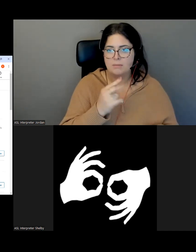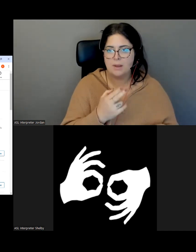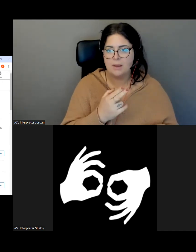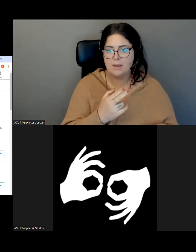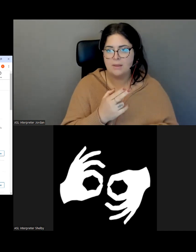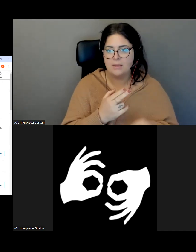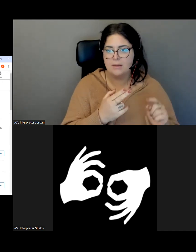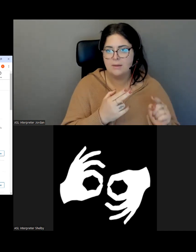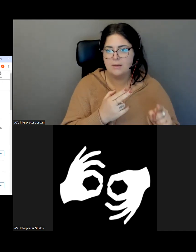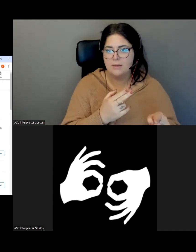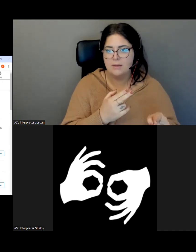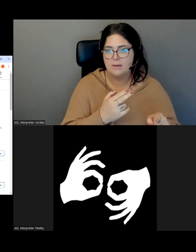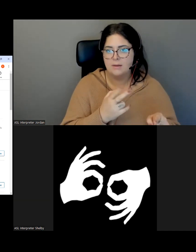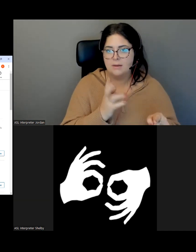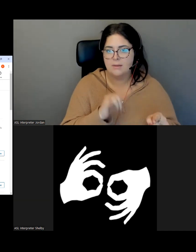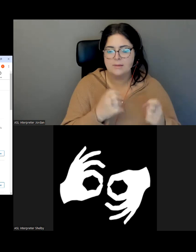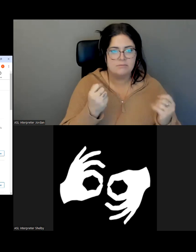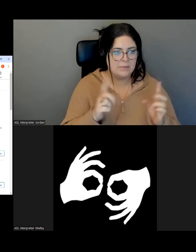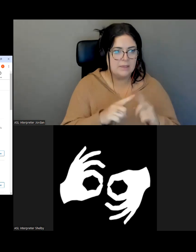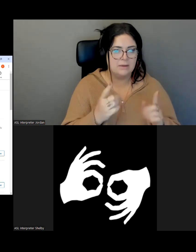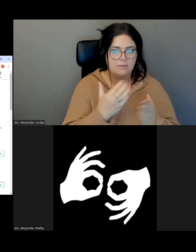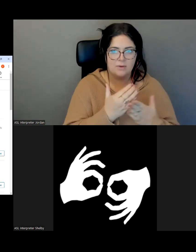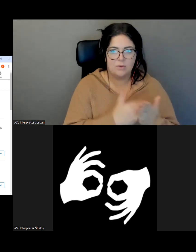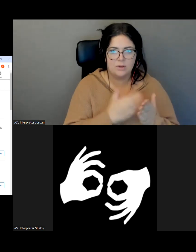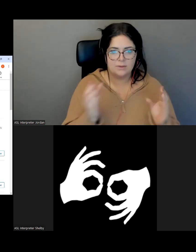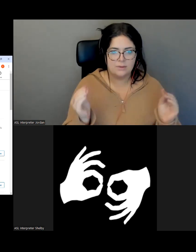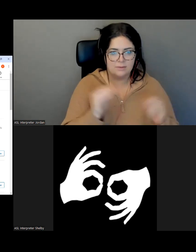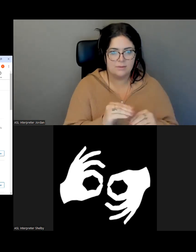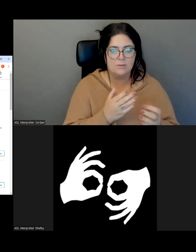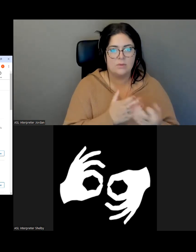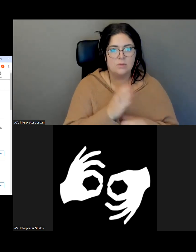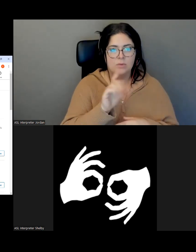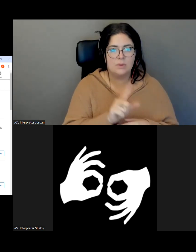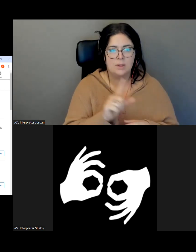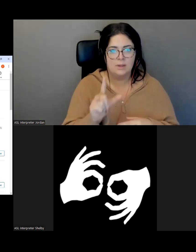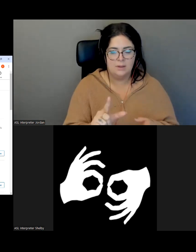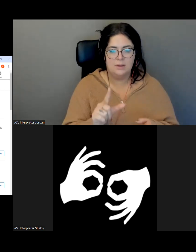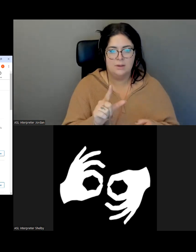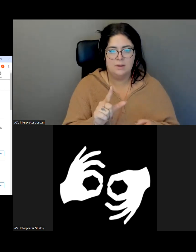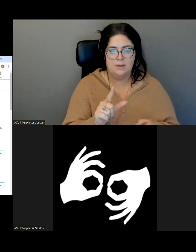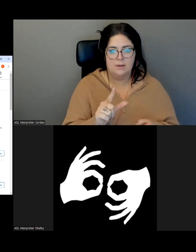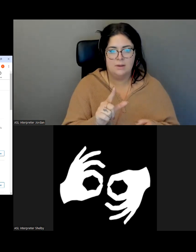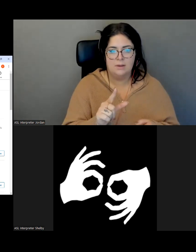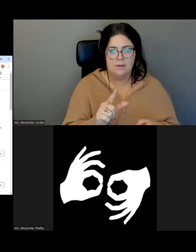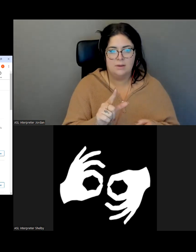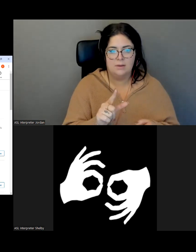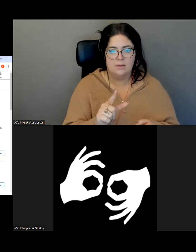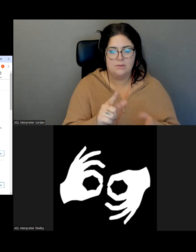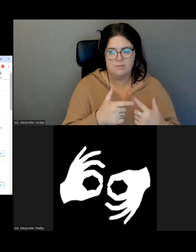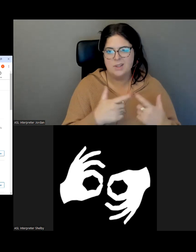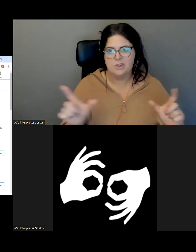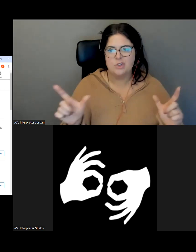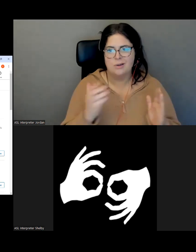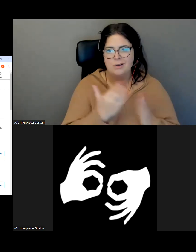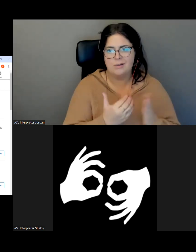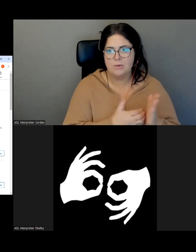collection of courses that have been put together by LinkedIn Learning to just kind of be like a massive course, like kind of